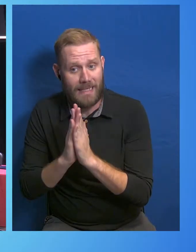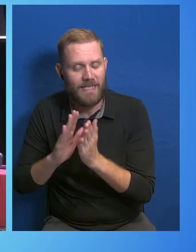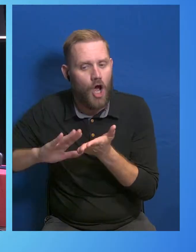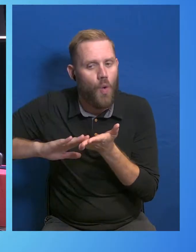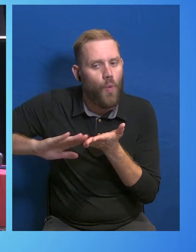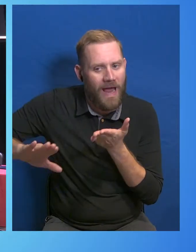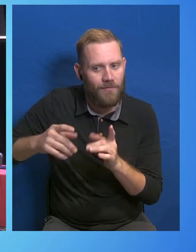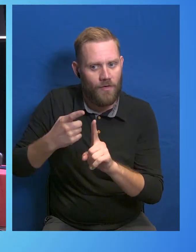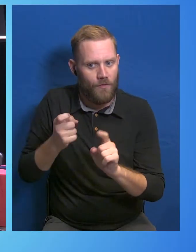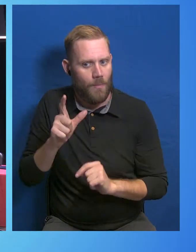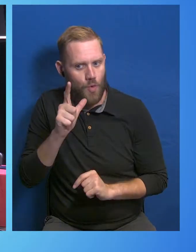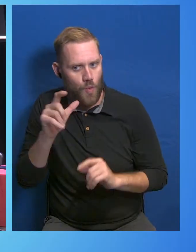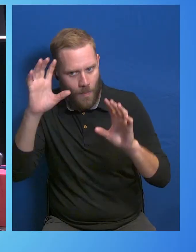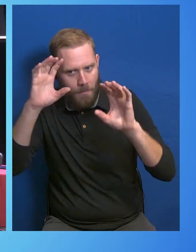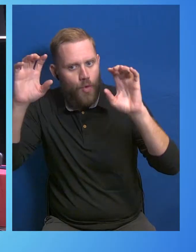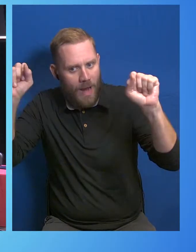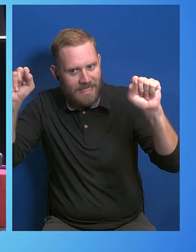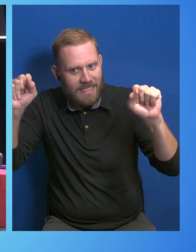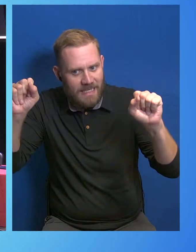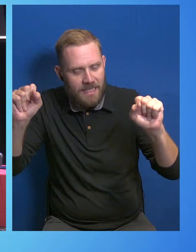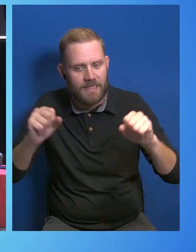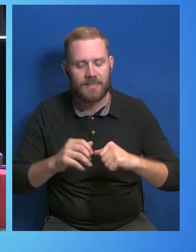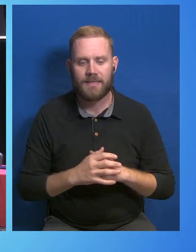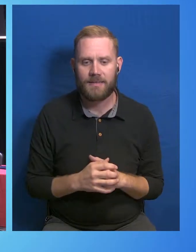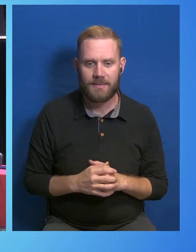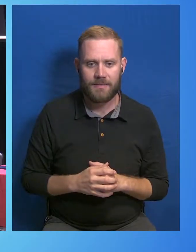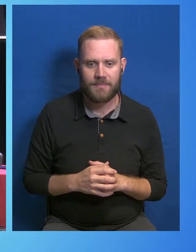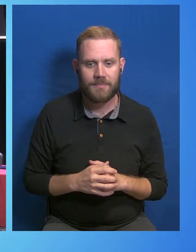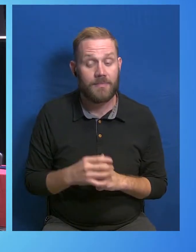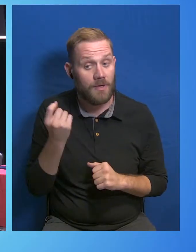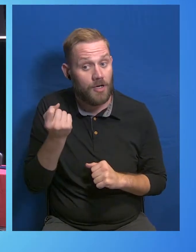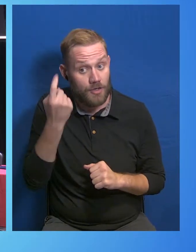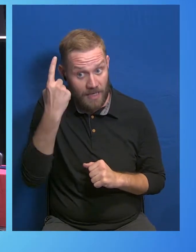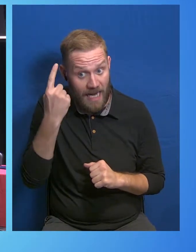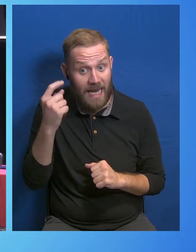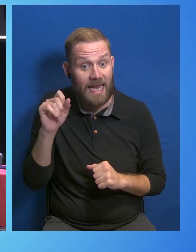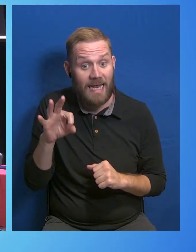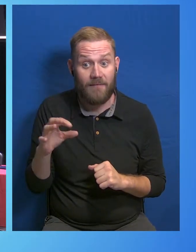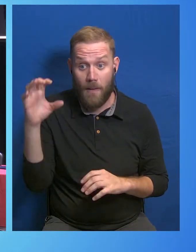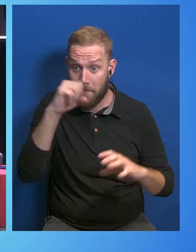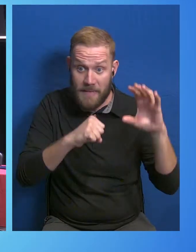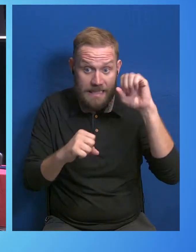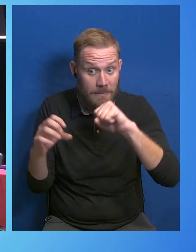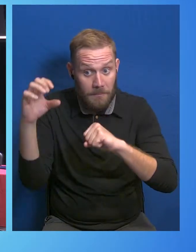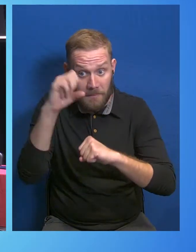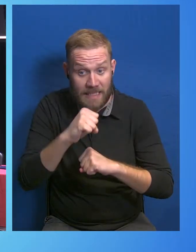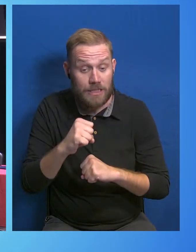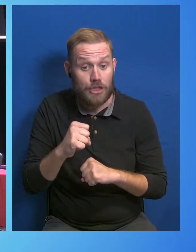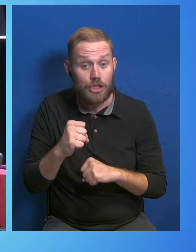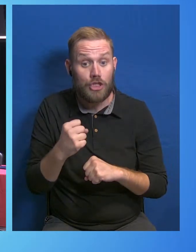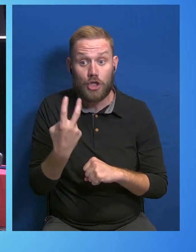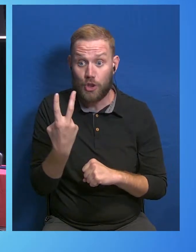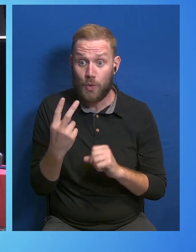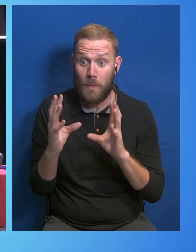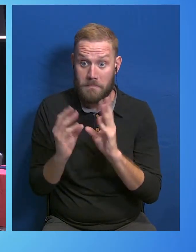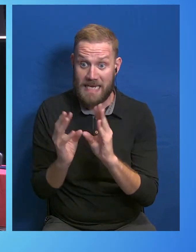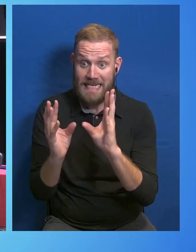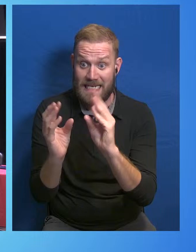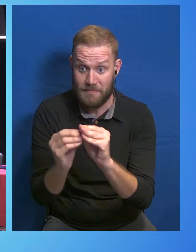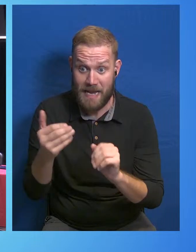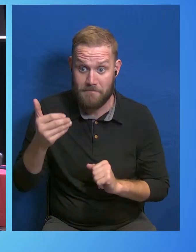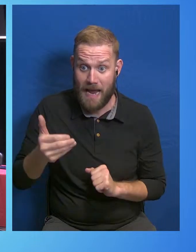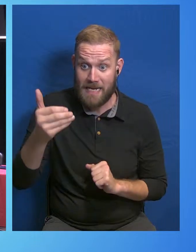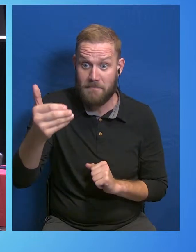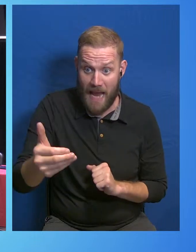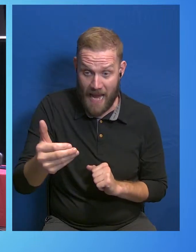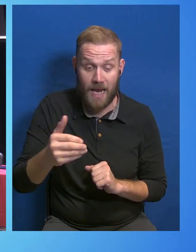waiver for remote attendance. However, if you miss more than 2 consecutive meetings when the